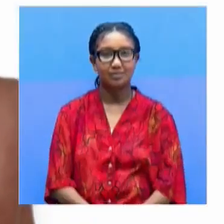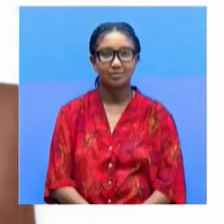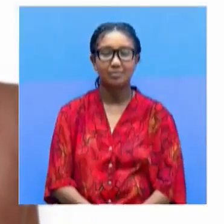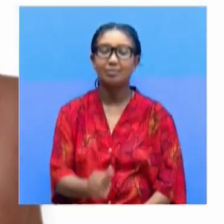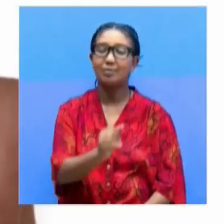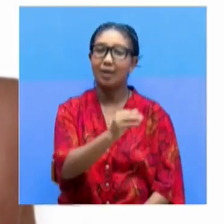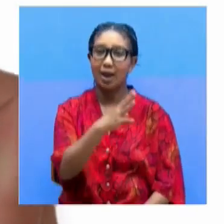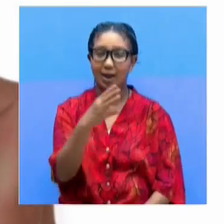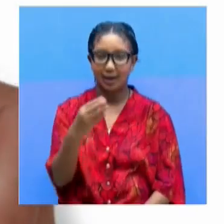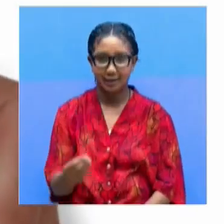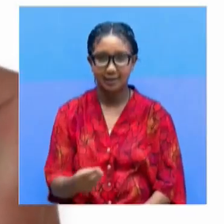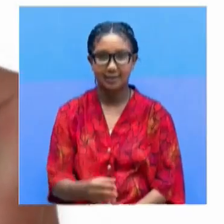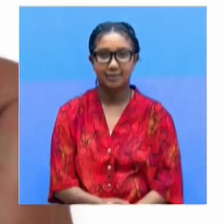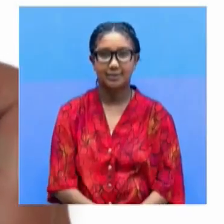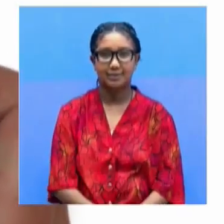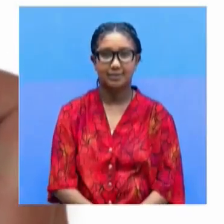And